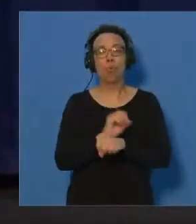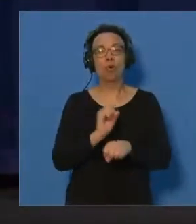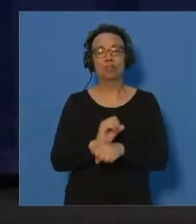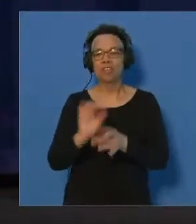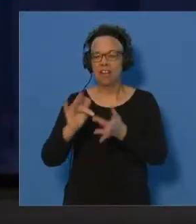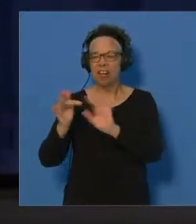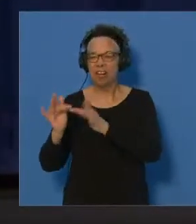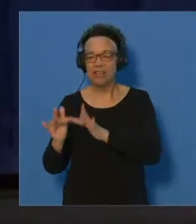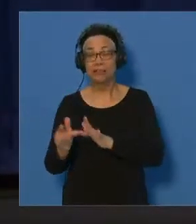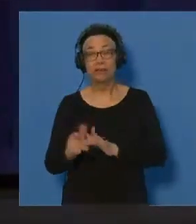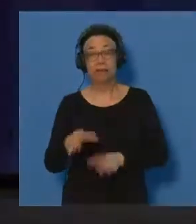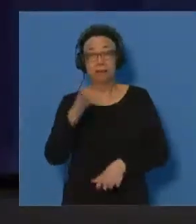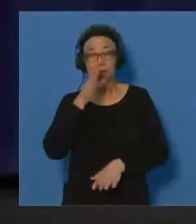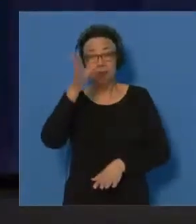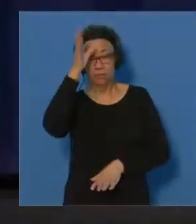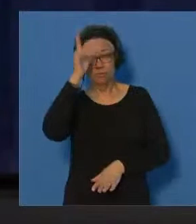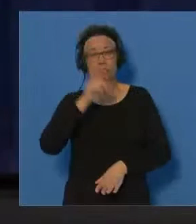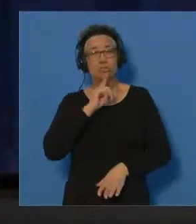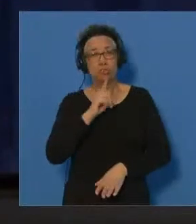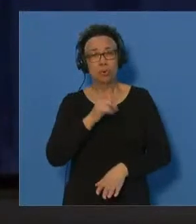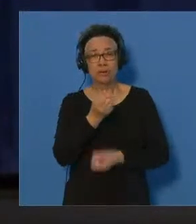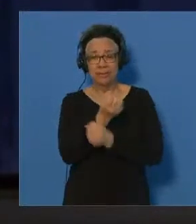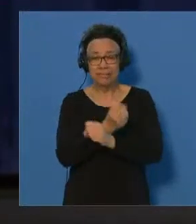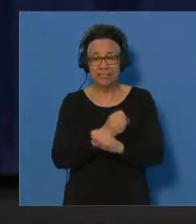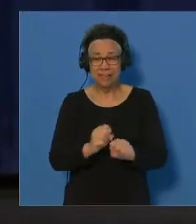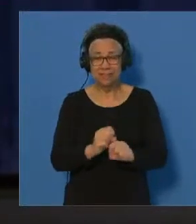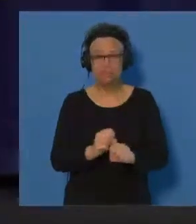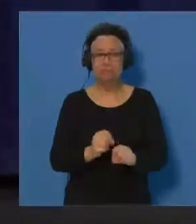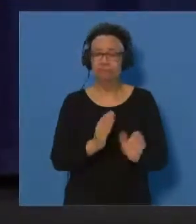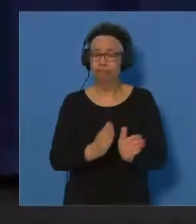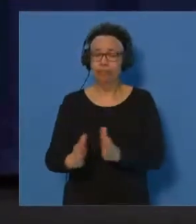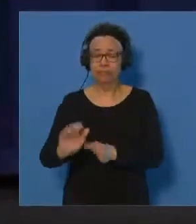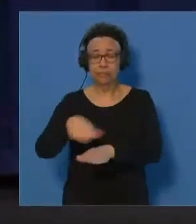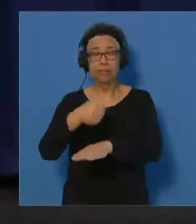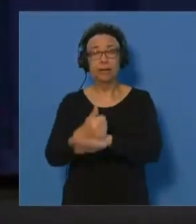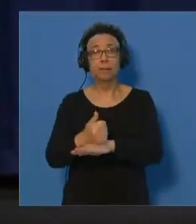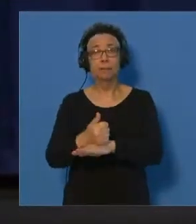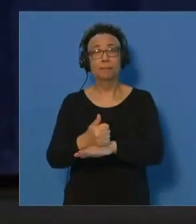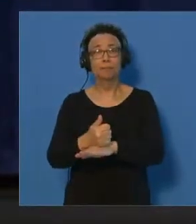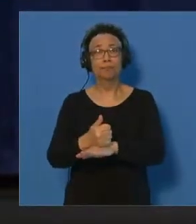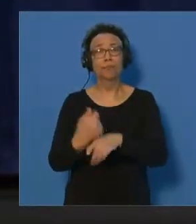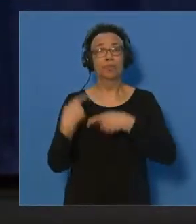to ensure that safety plans are in place.